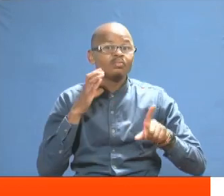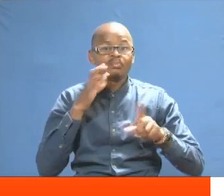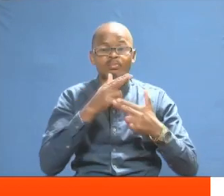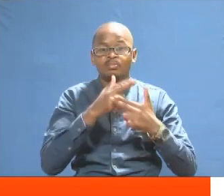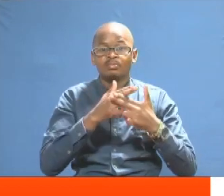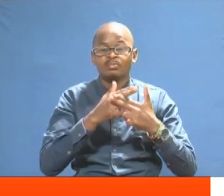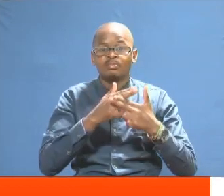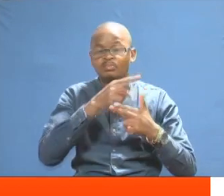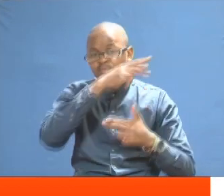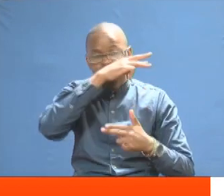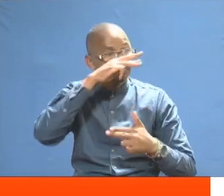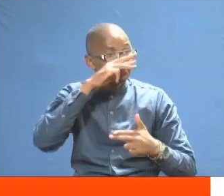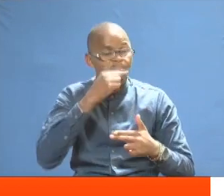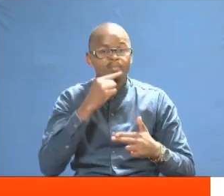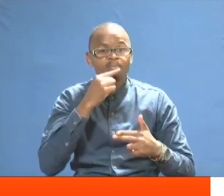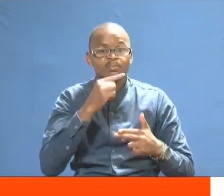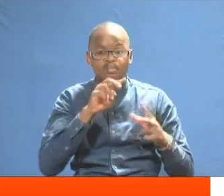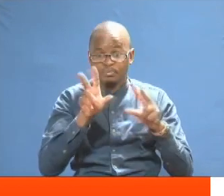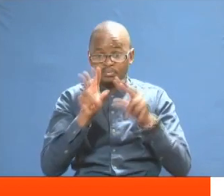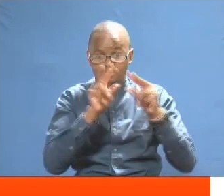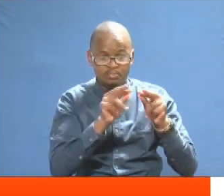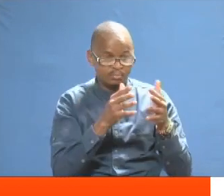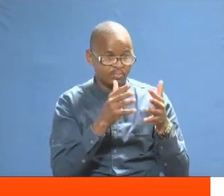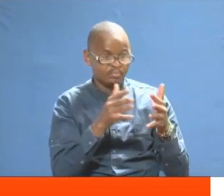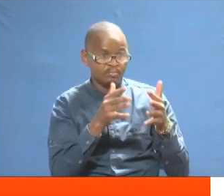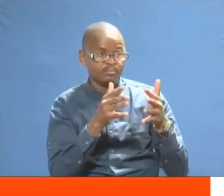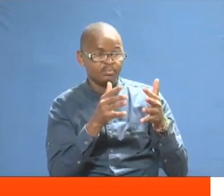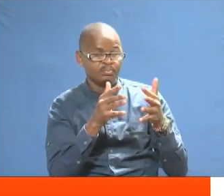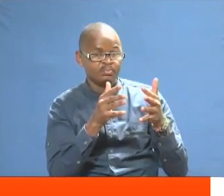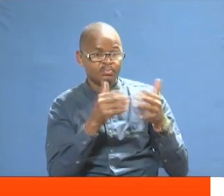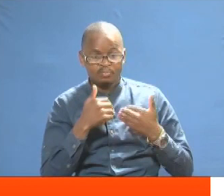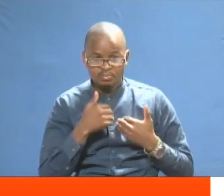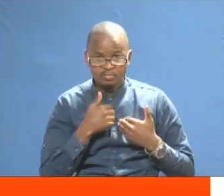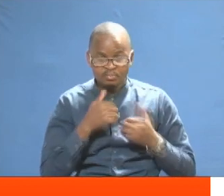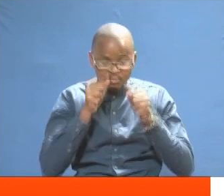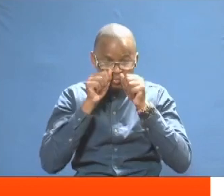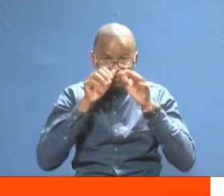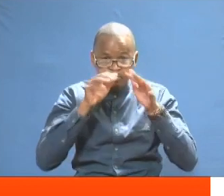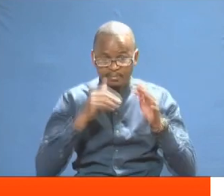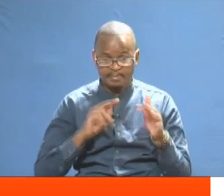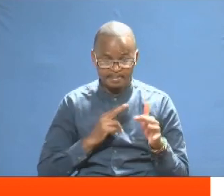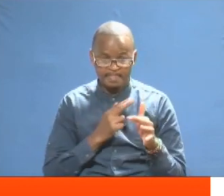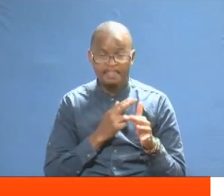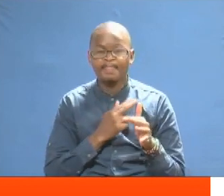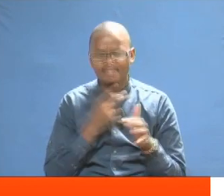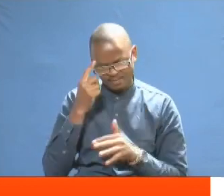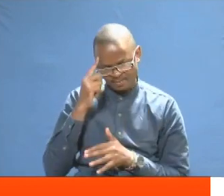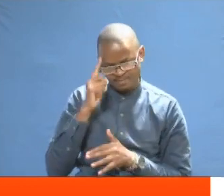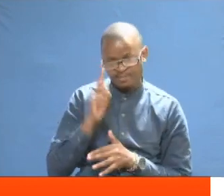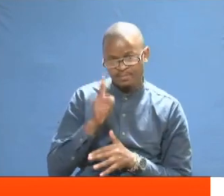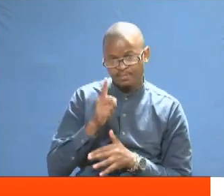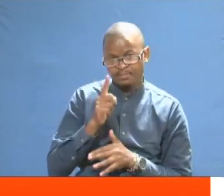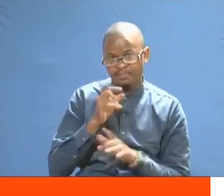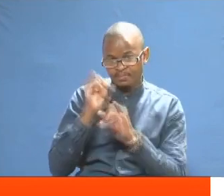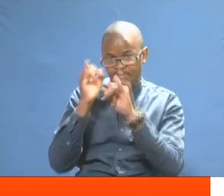name of Musalia Mudavadi. So it is normal. Either they, and secondly, either they have the blessings, and some of us have always suspected that